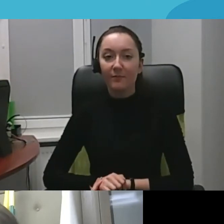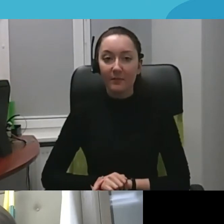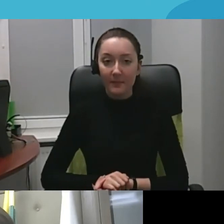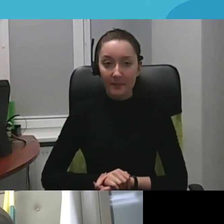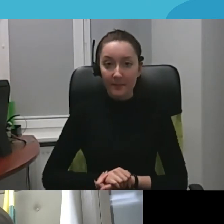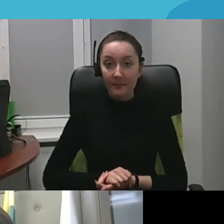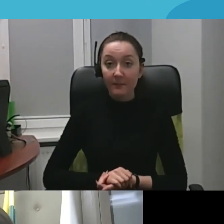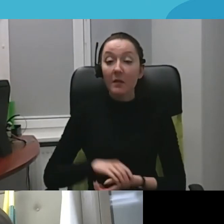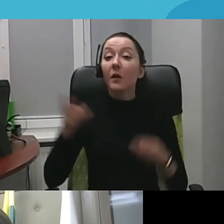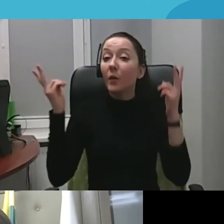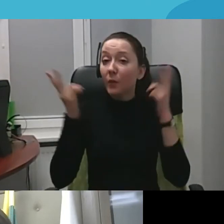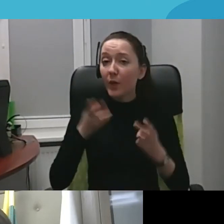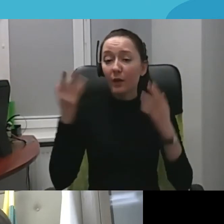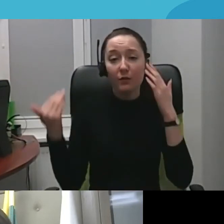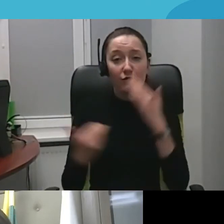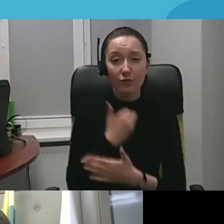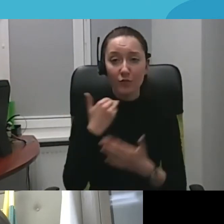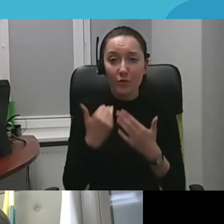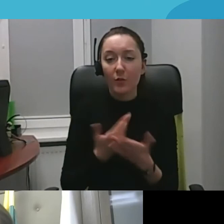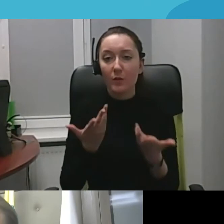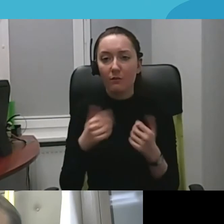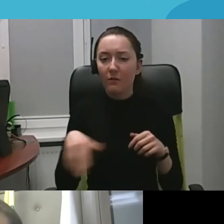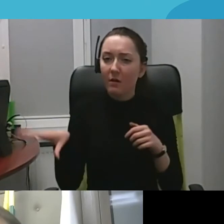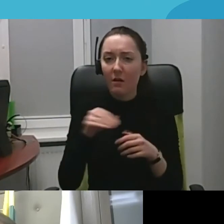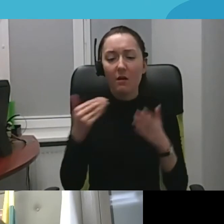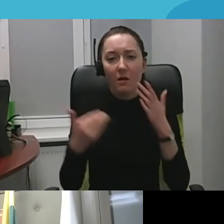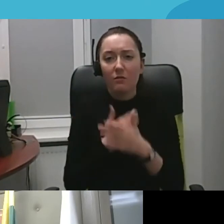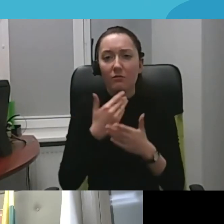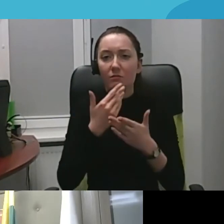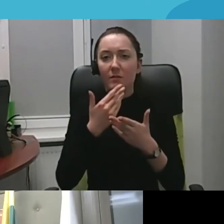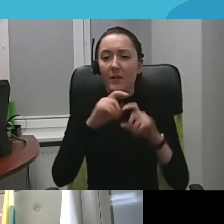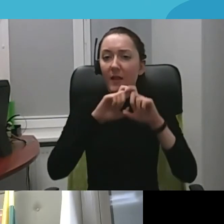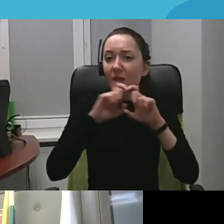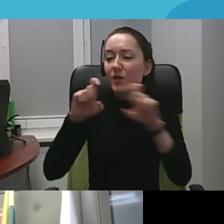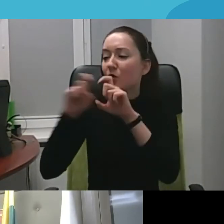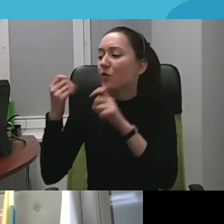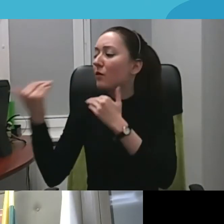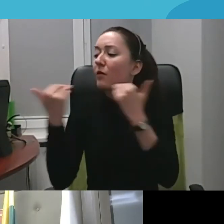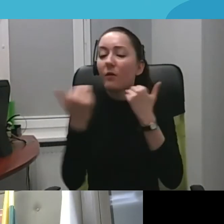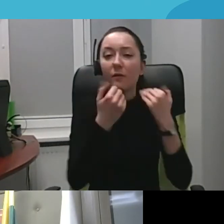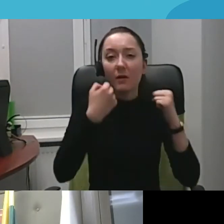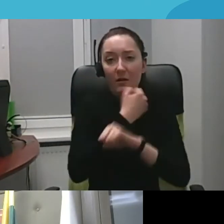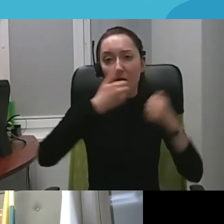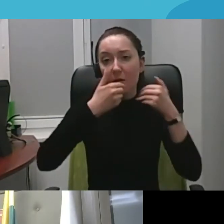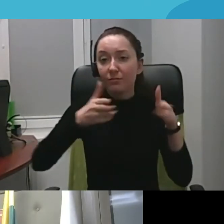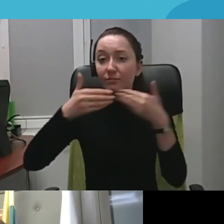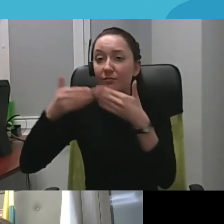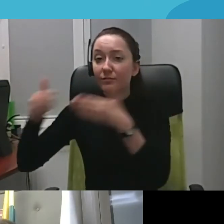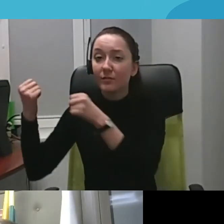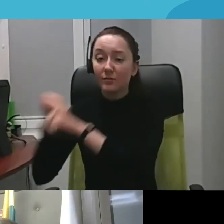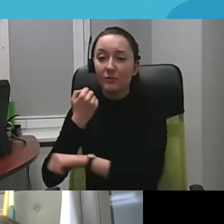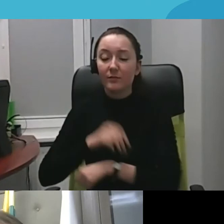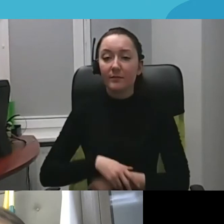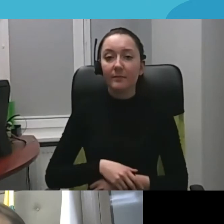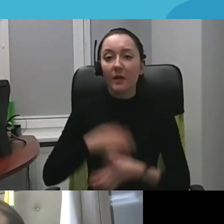framework. I'm no lawyer, but as a political scientist, what I've heard, if the state judicial